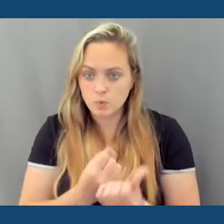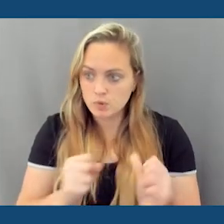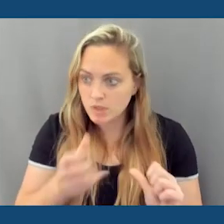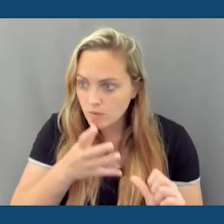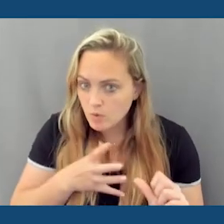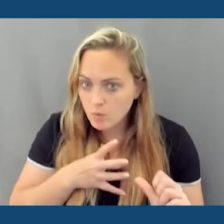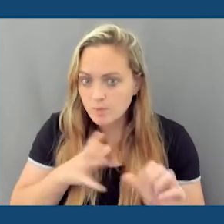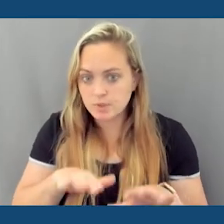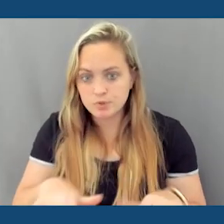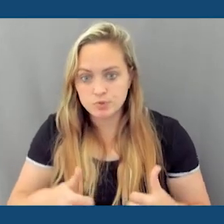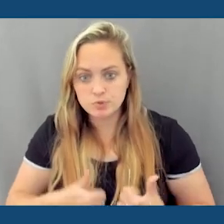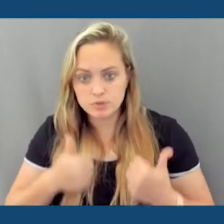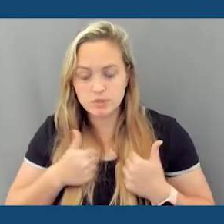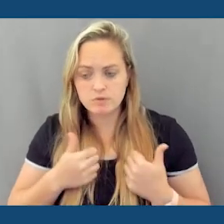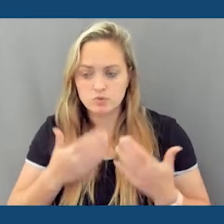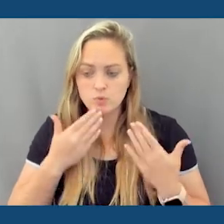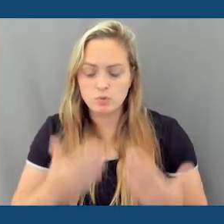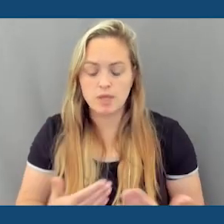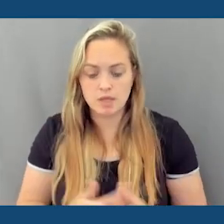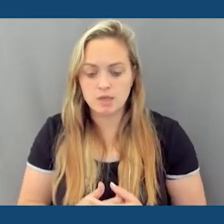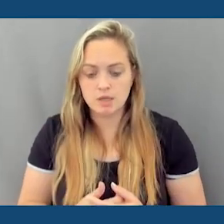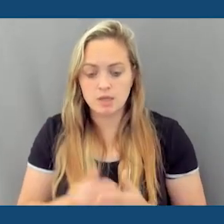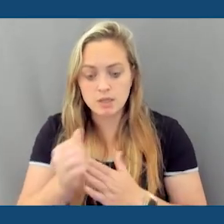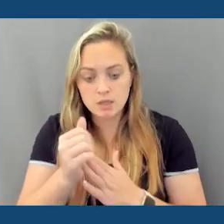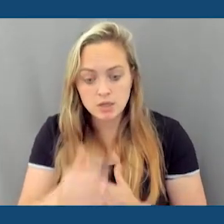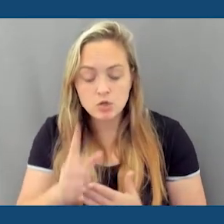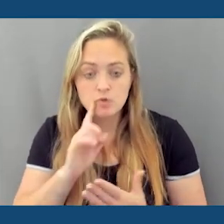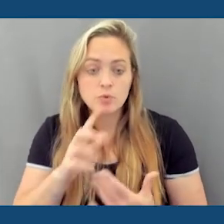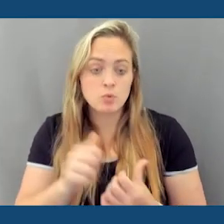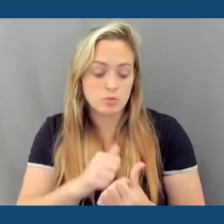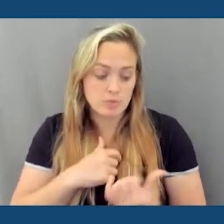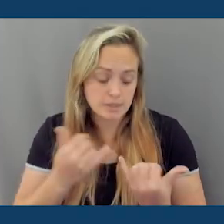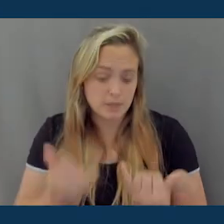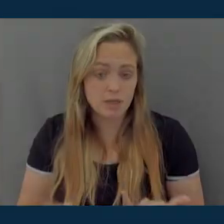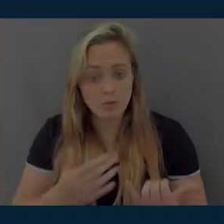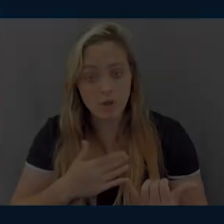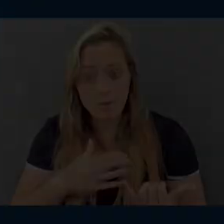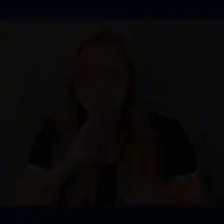children's lives. So I want to thank our leaders for being with me here today. Happy to take any questions.